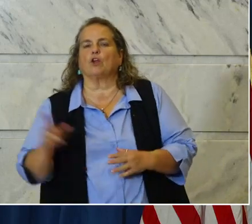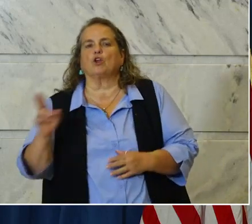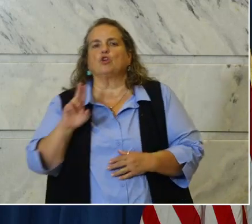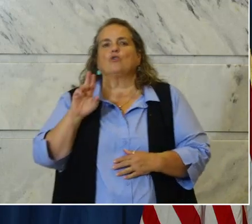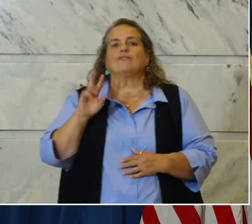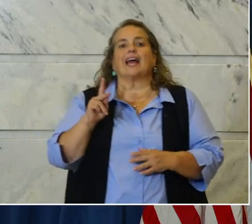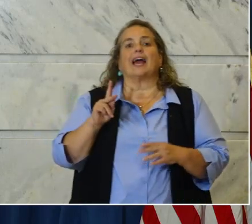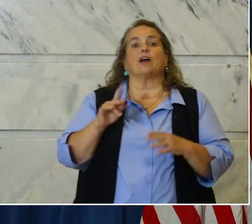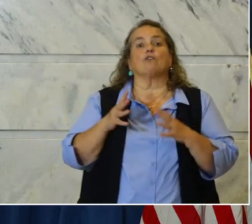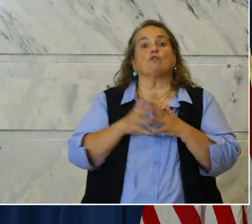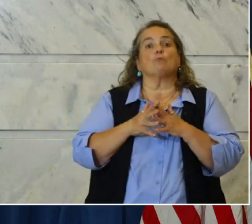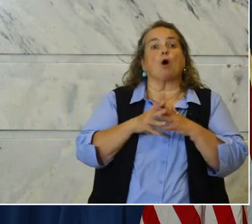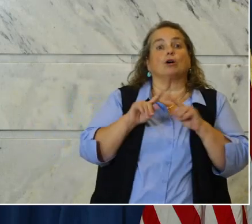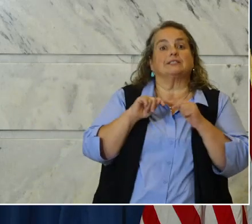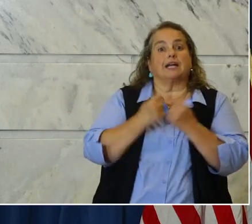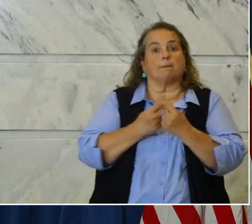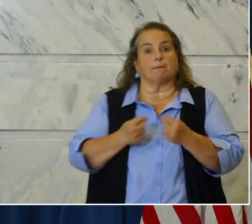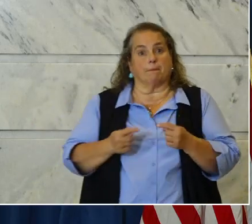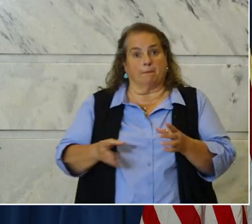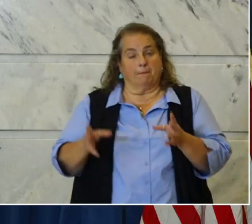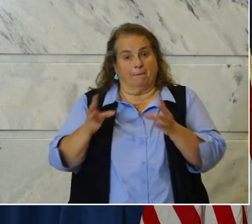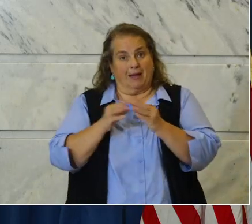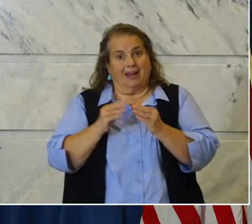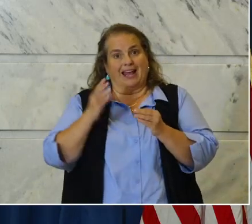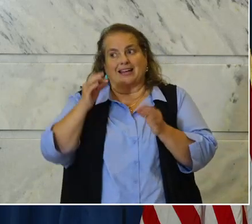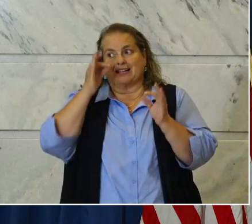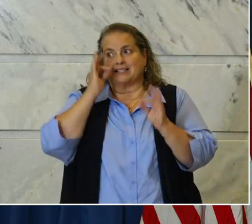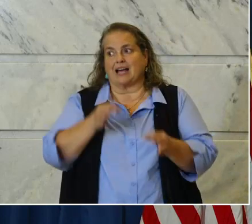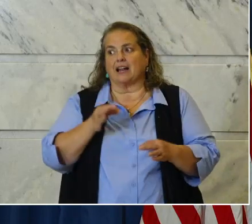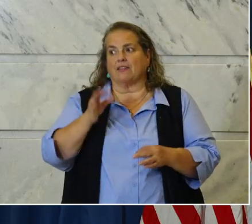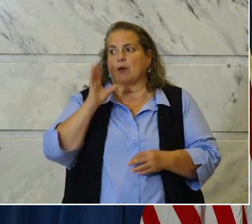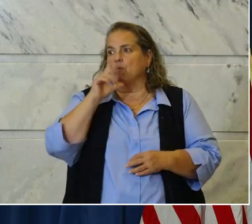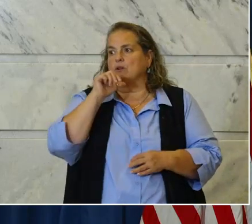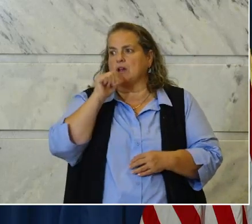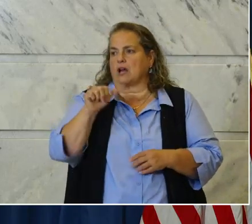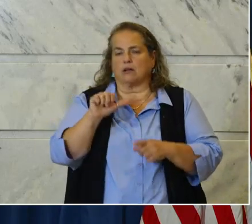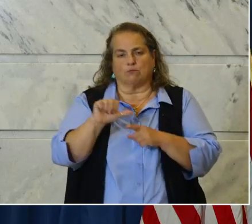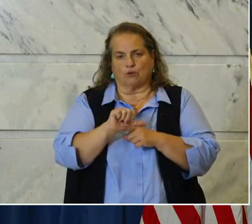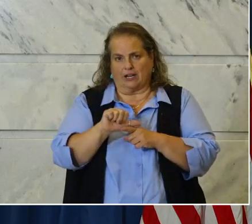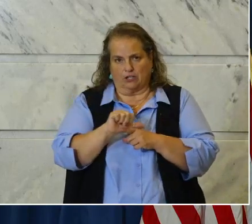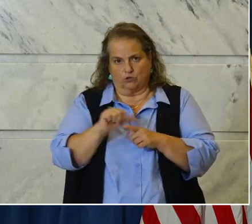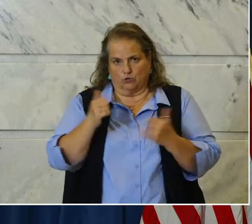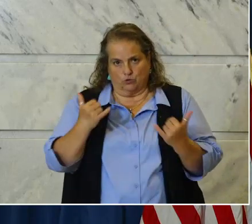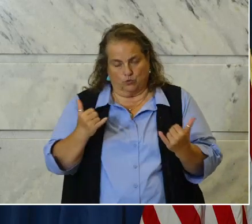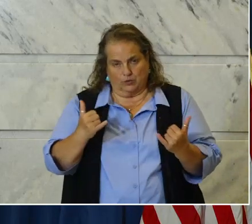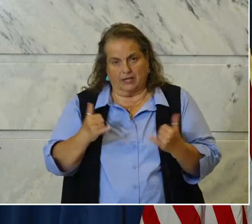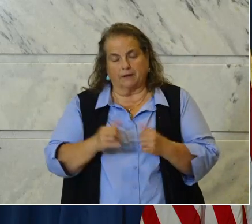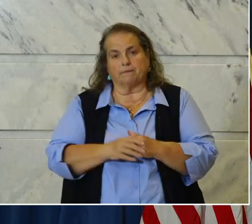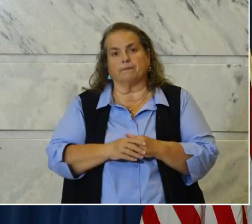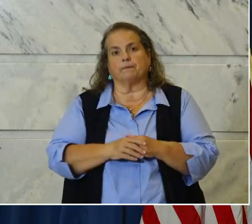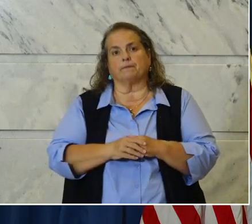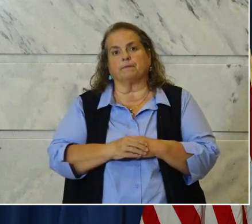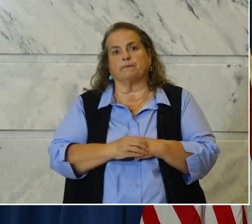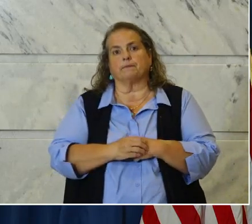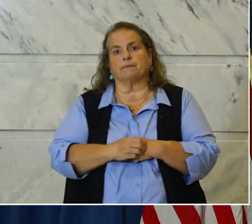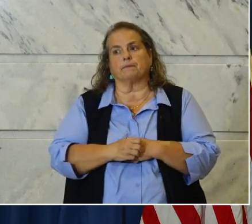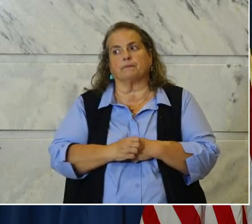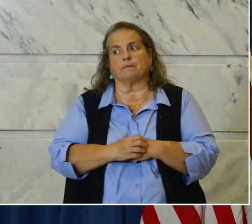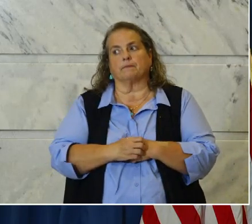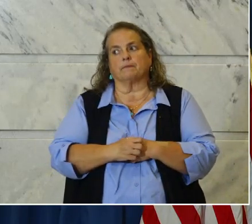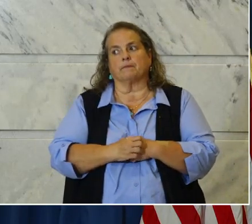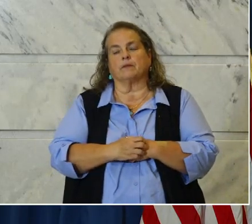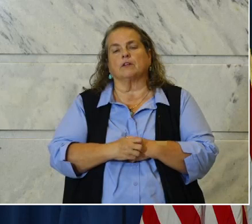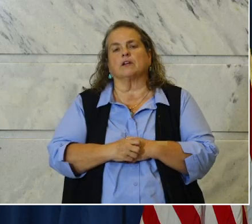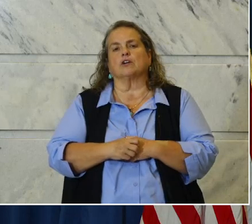today in solidarity with all the other teams across other sports leagues